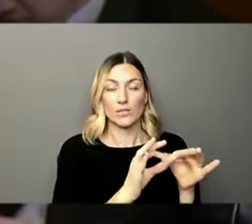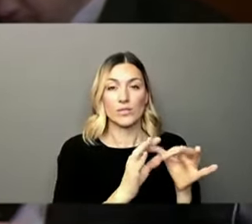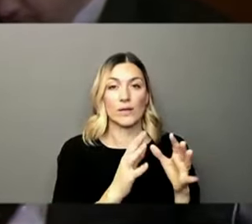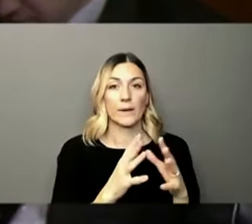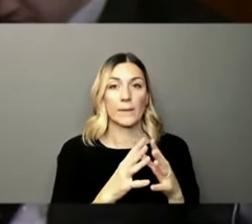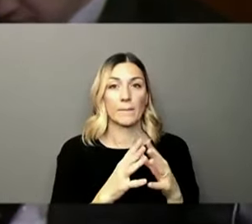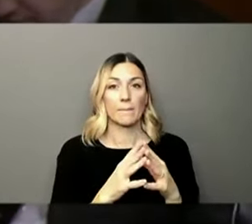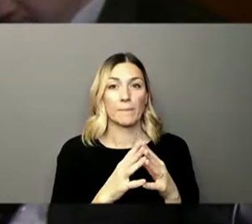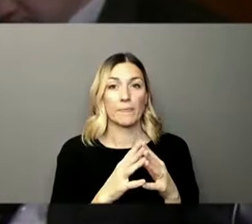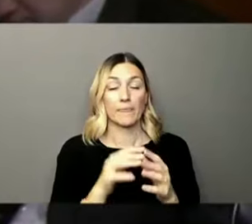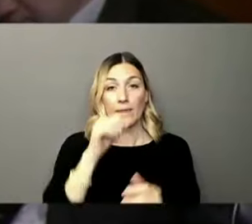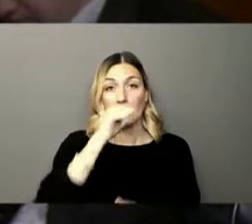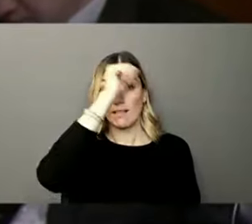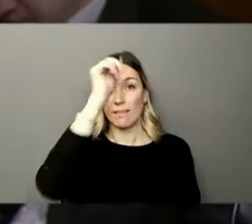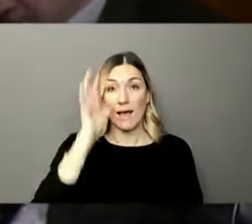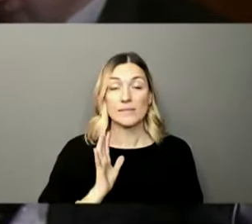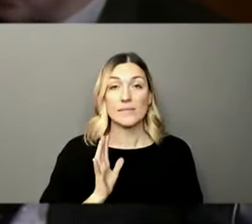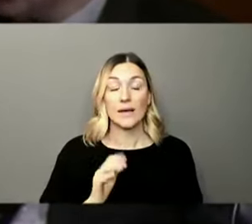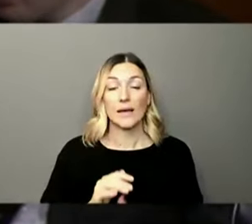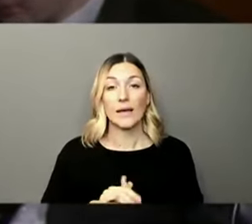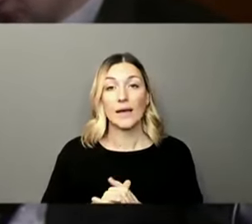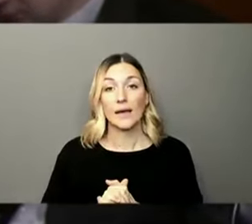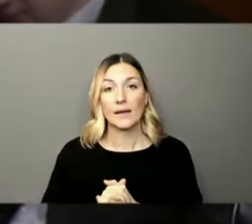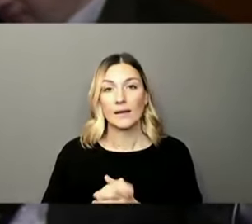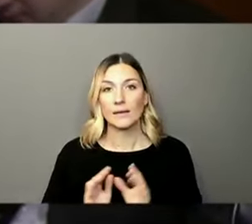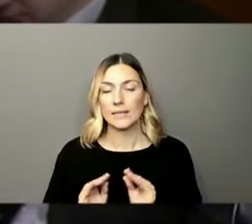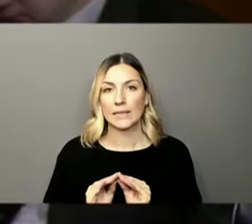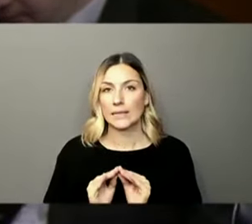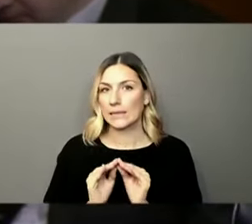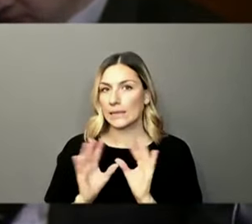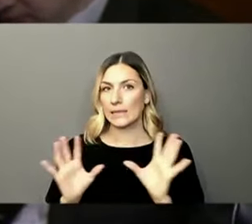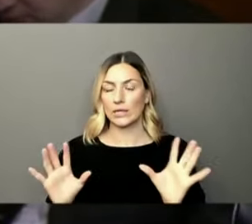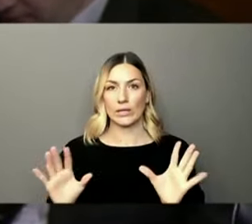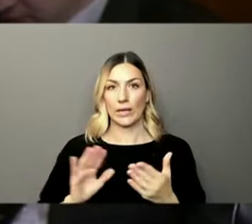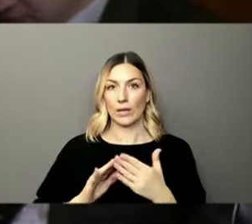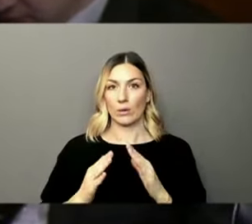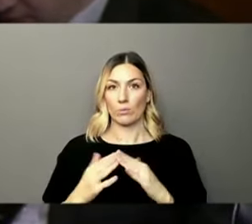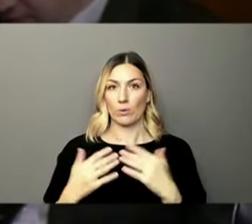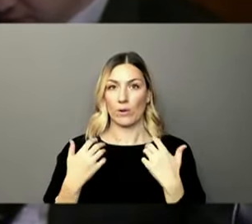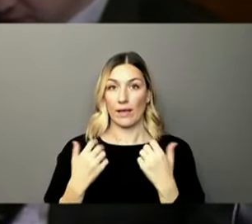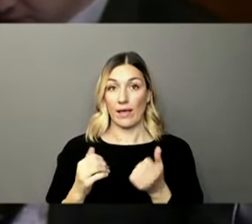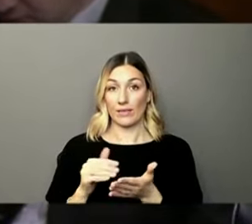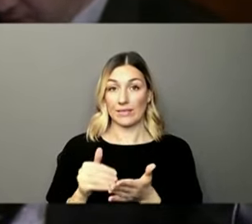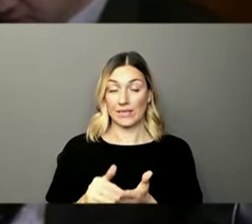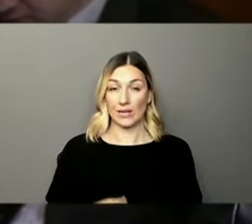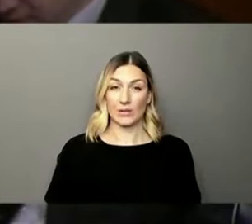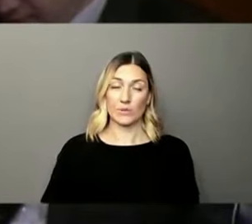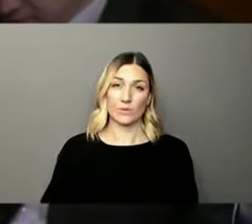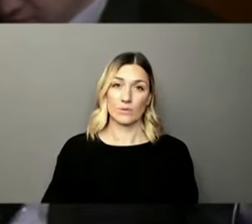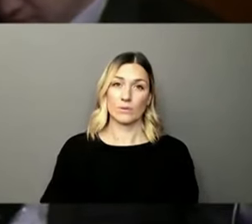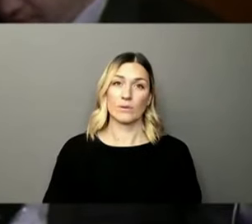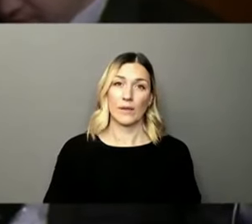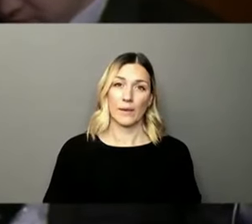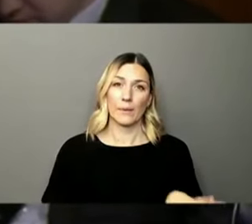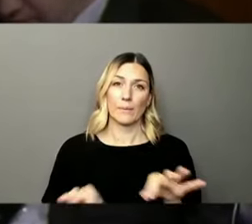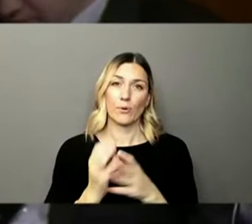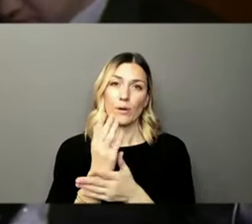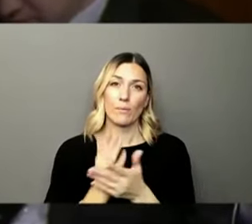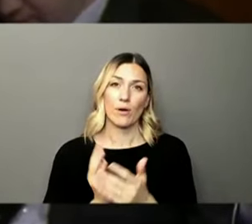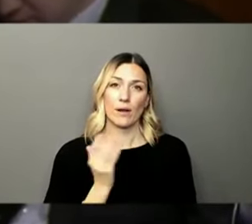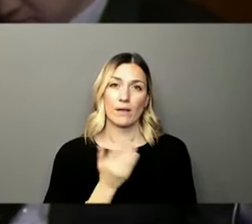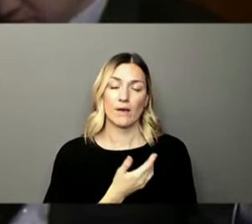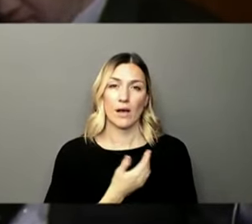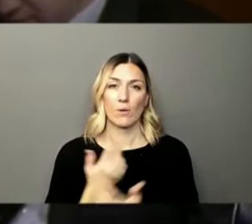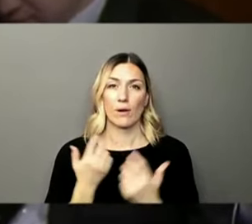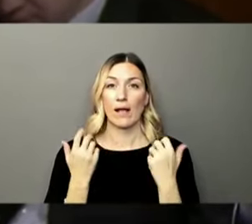In Alaska, clearly our community health centers are a critical component of our